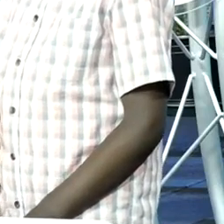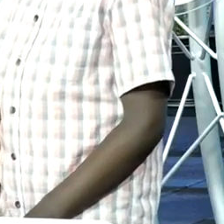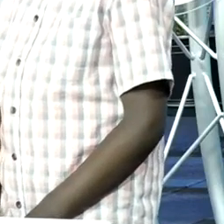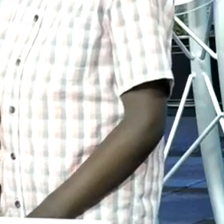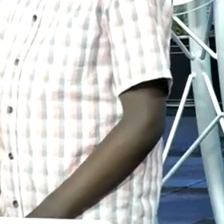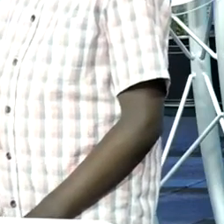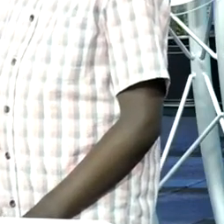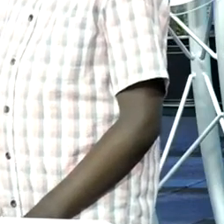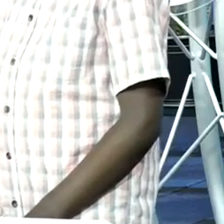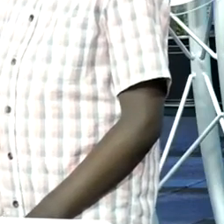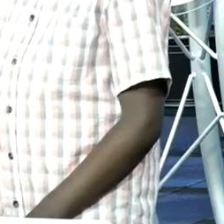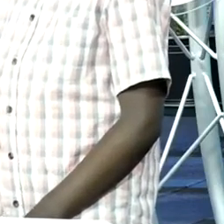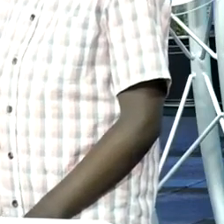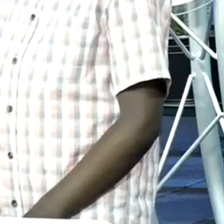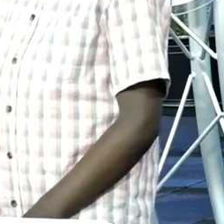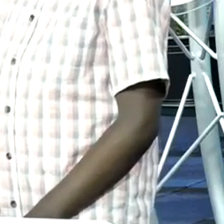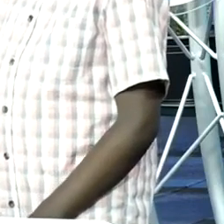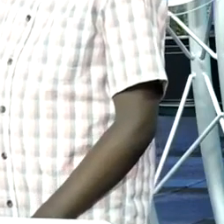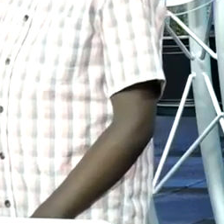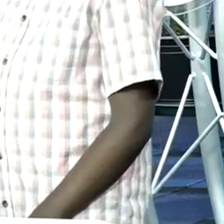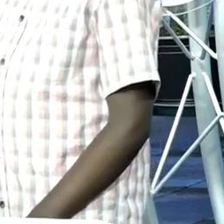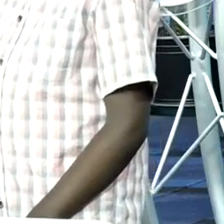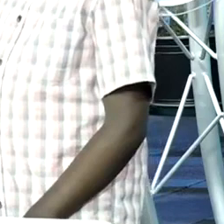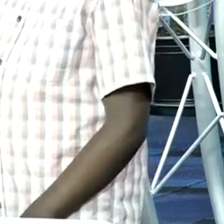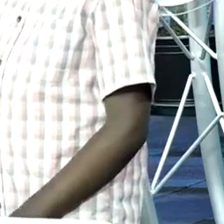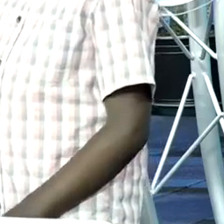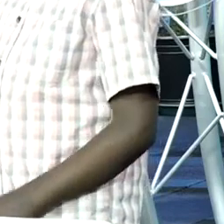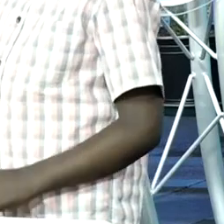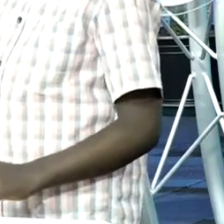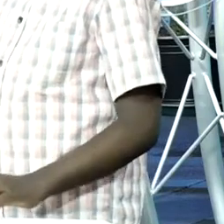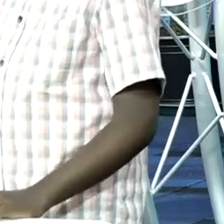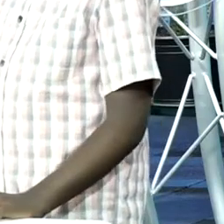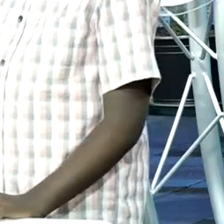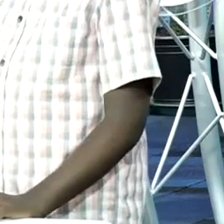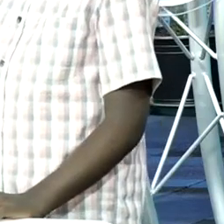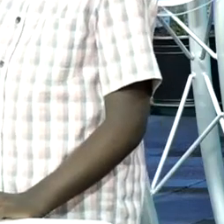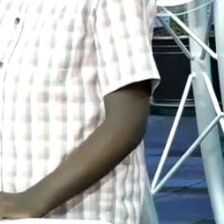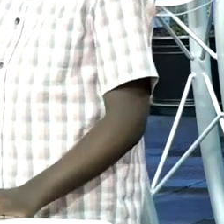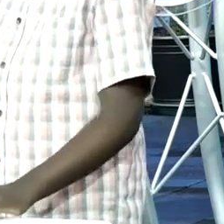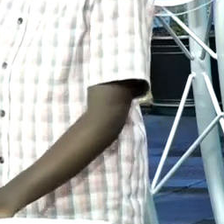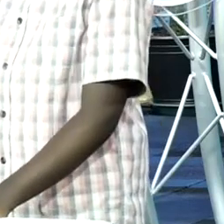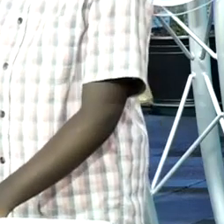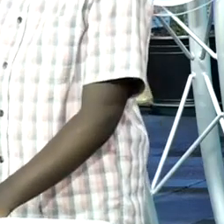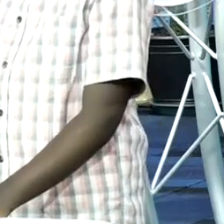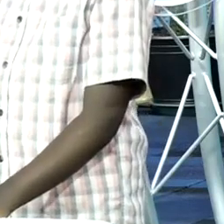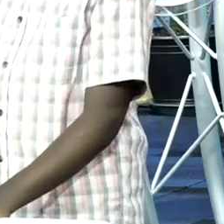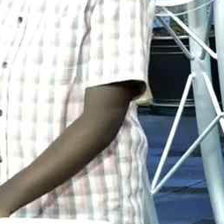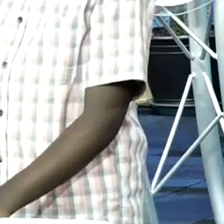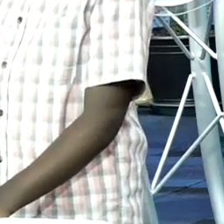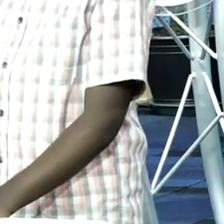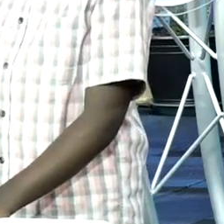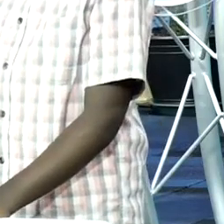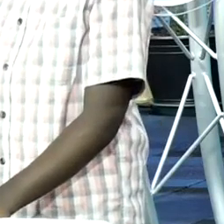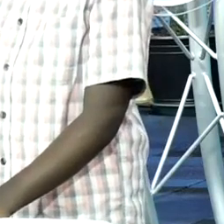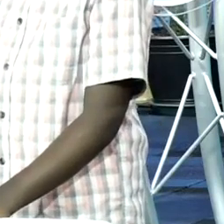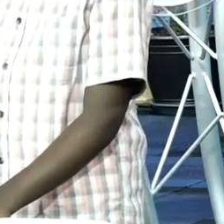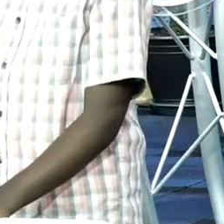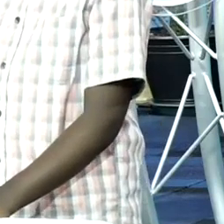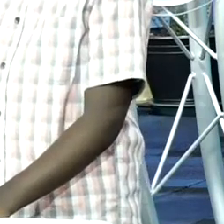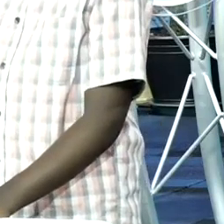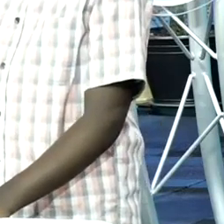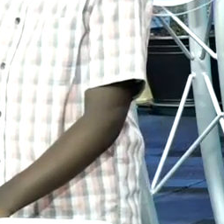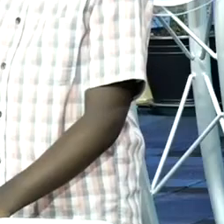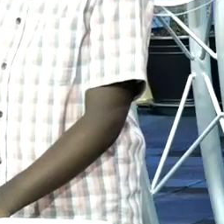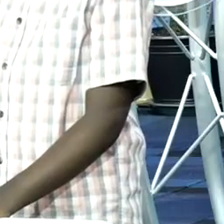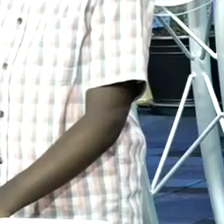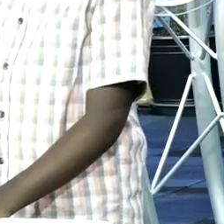imagine Jesus sitting with all the people who did not commit sins and